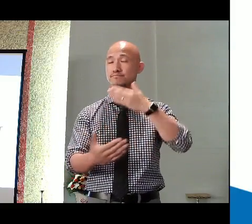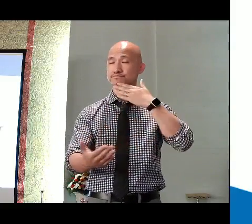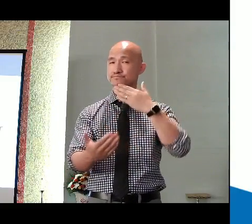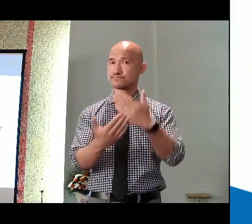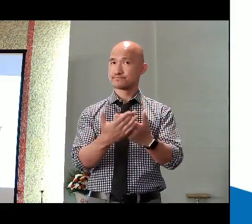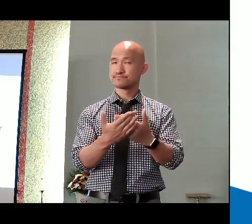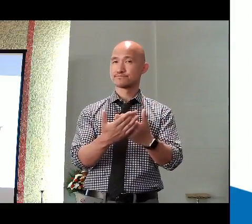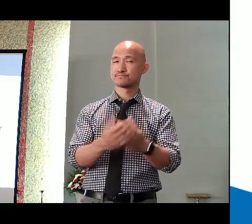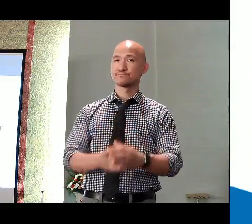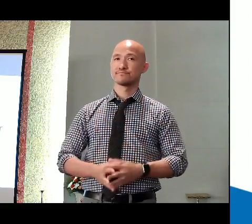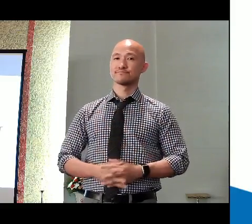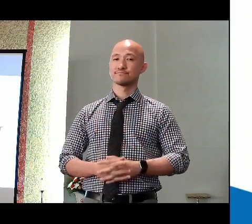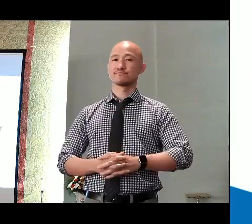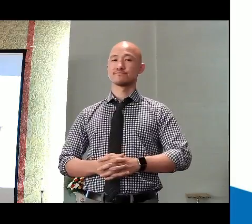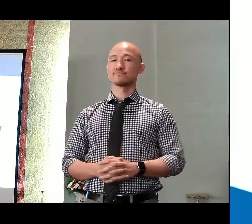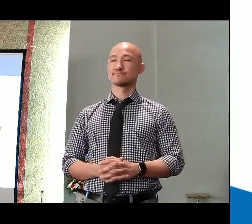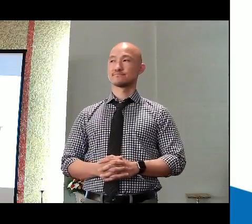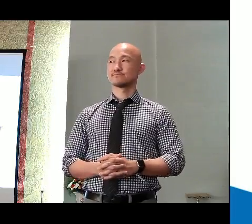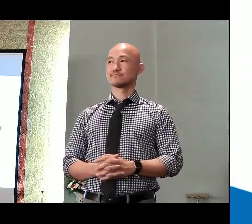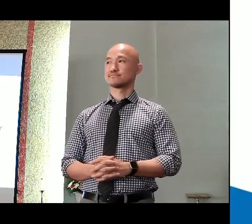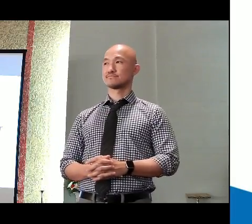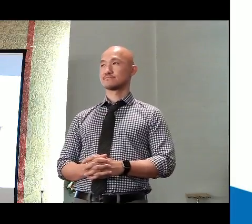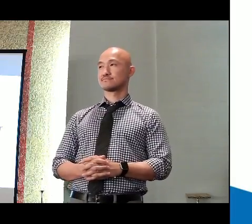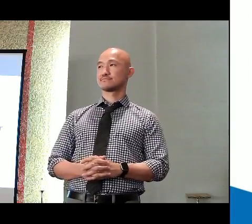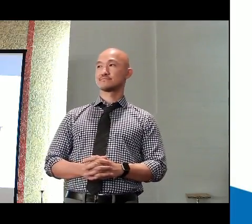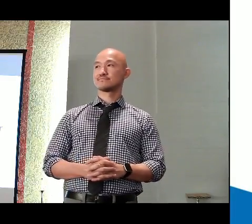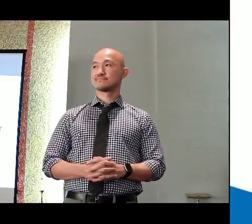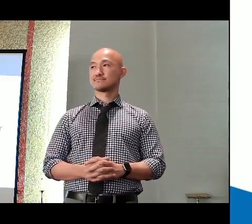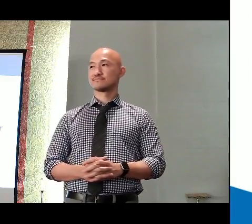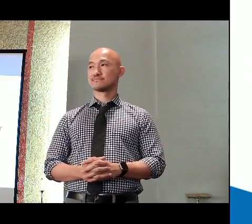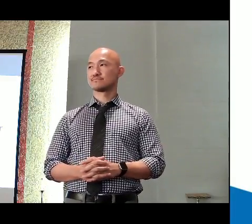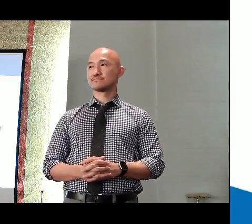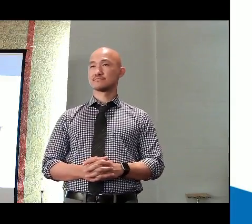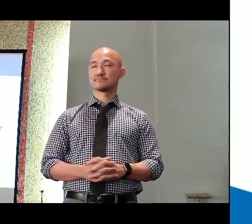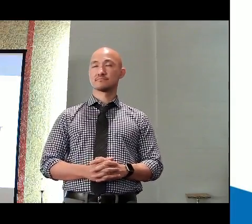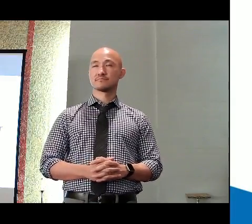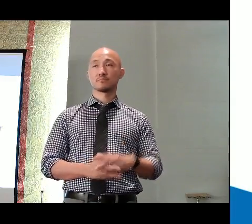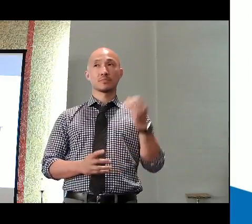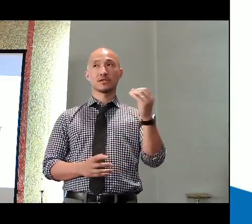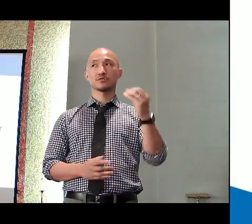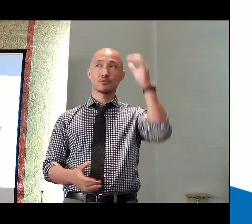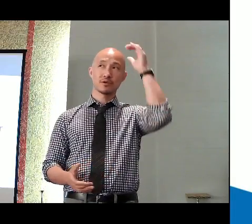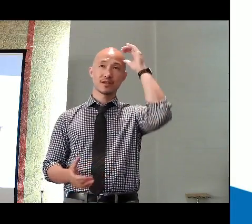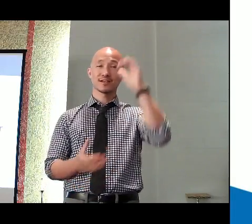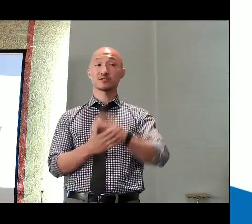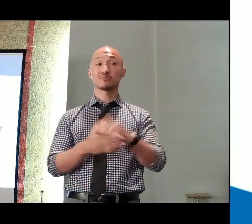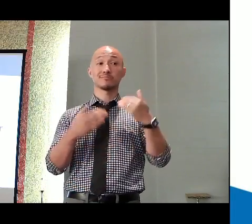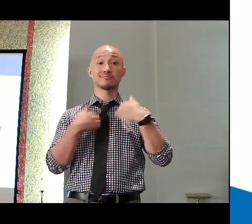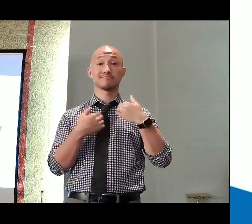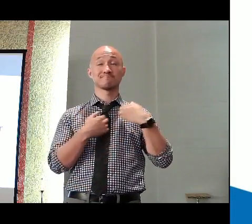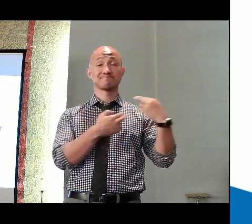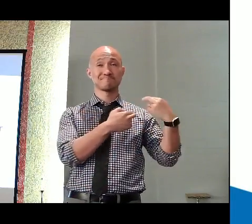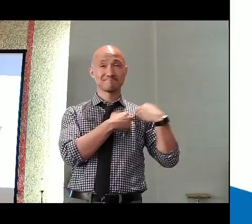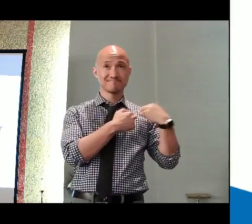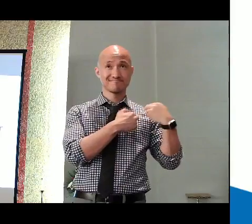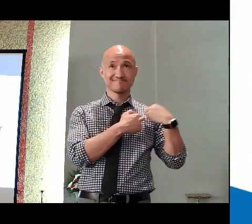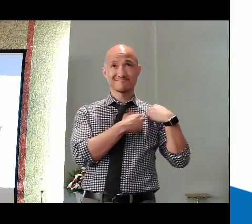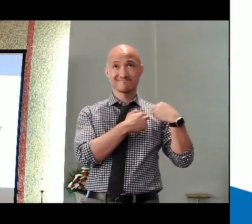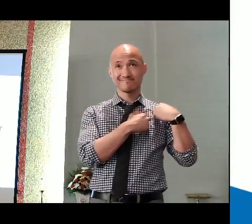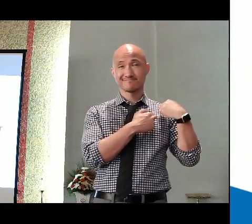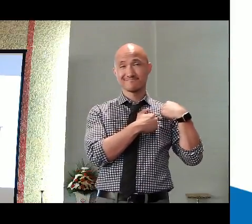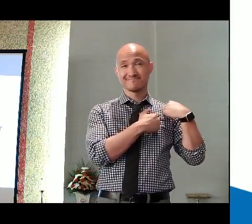us? That tells us that we have a priority here. We don't want to make